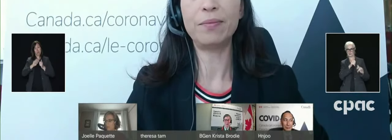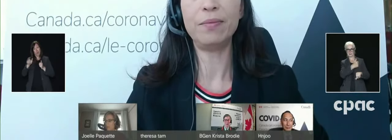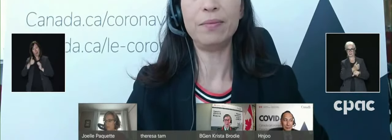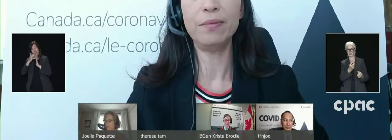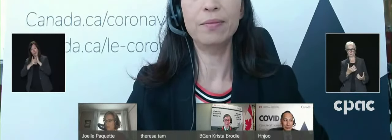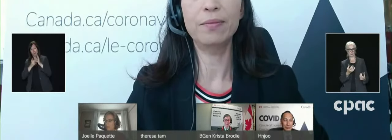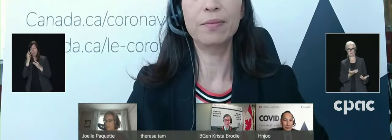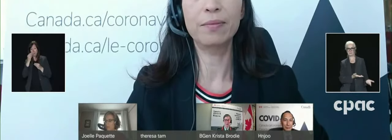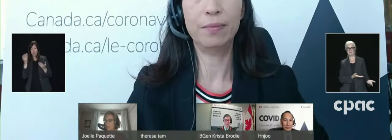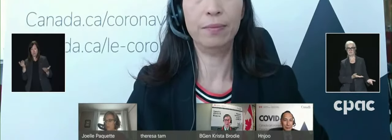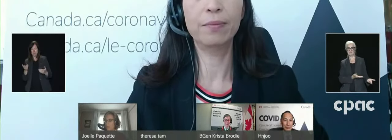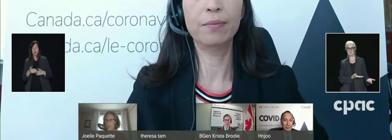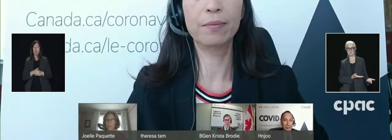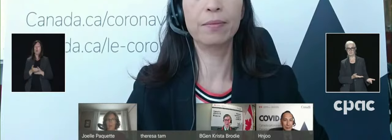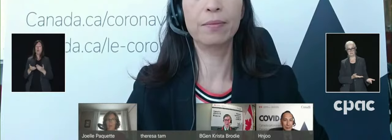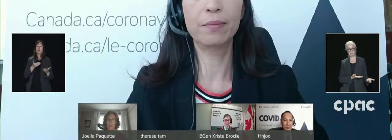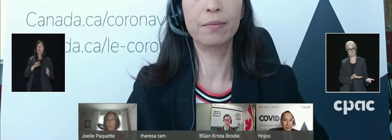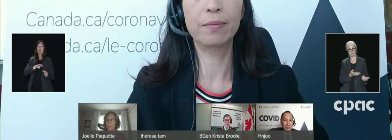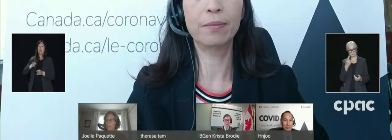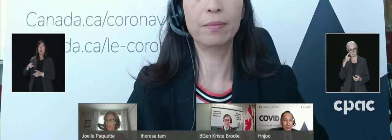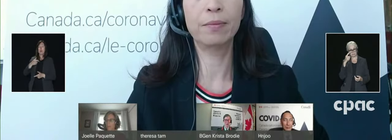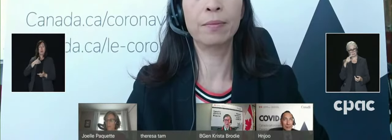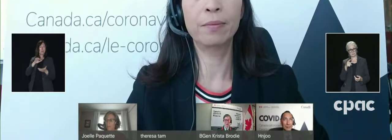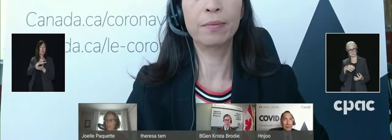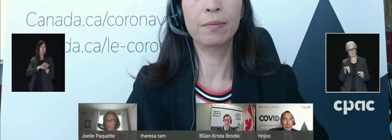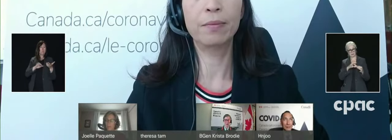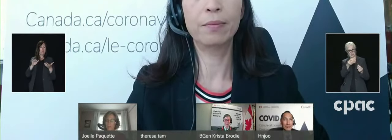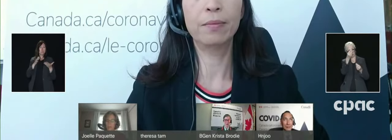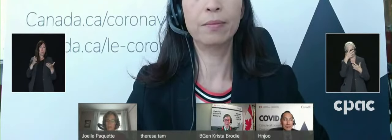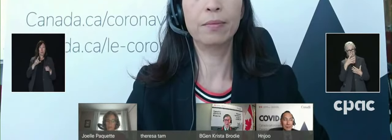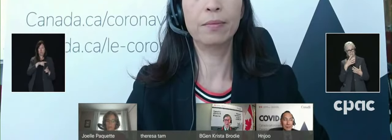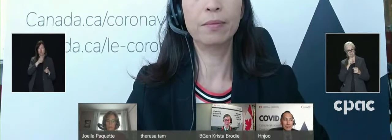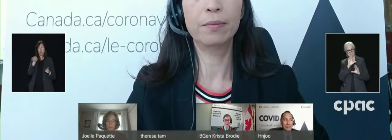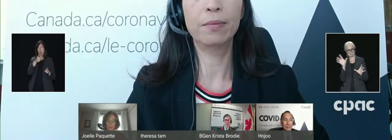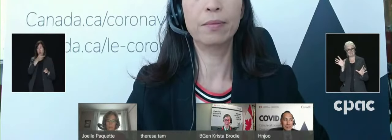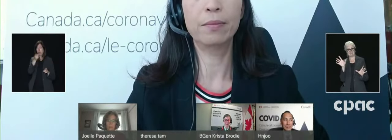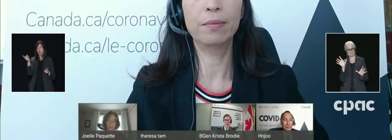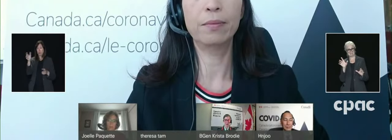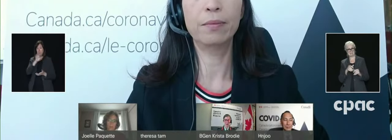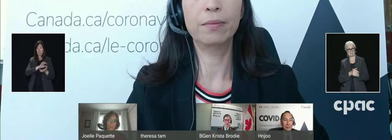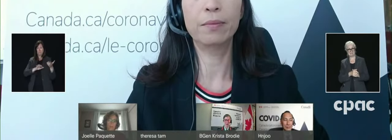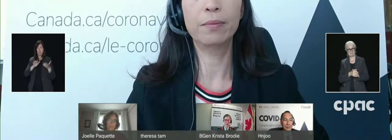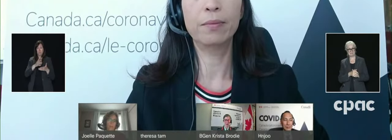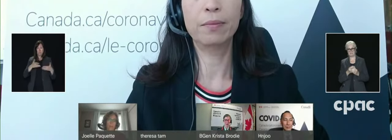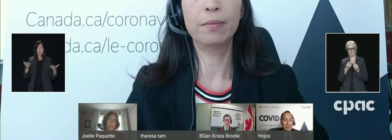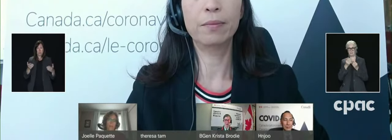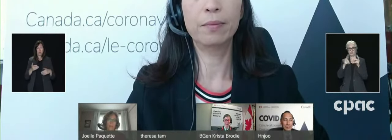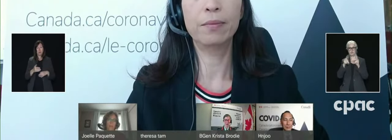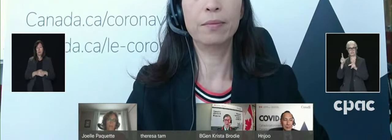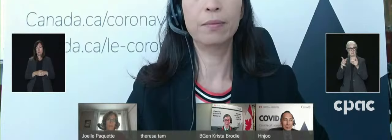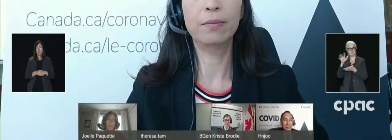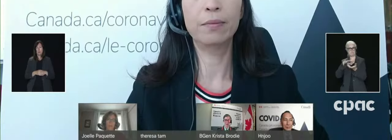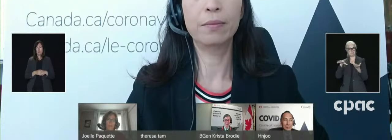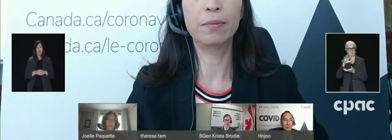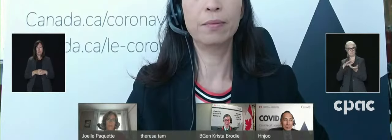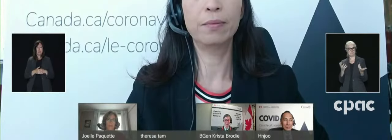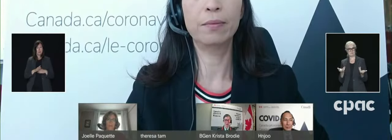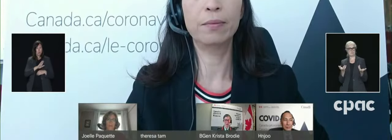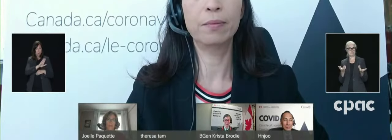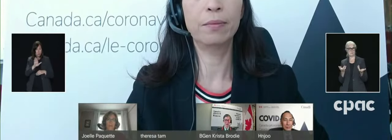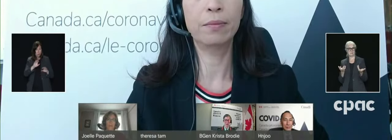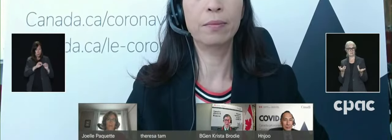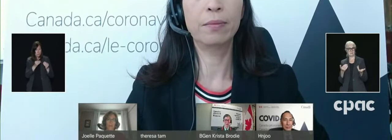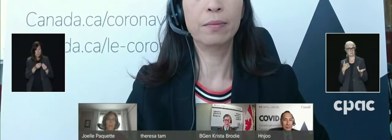materials. I think that what I'm confused about, and what many other people are confused about, is why the advice from your